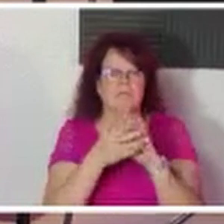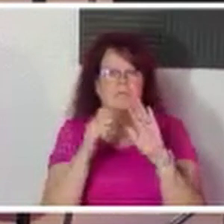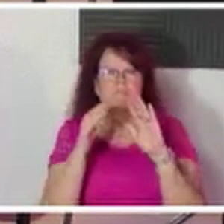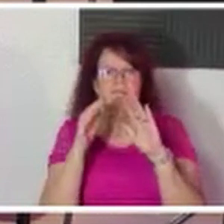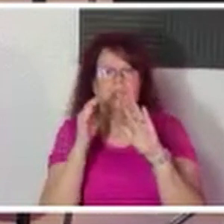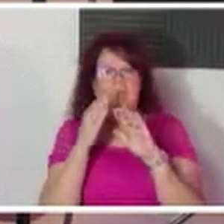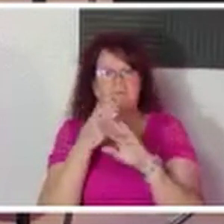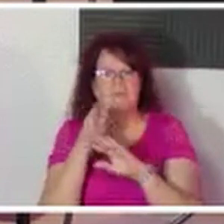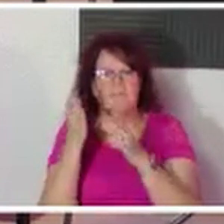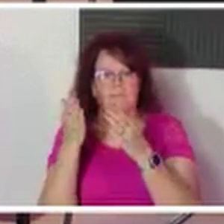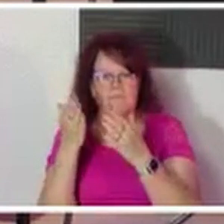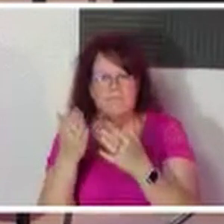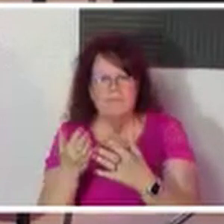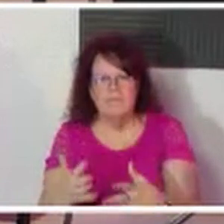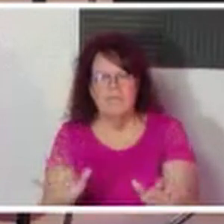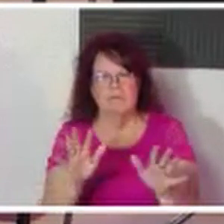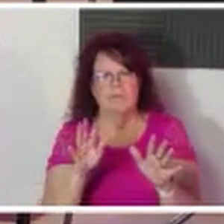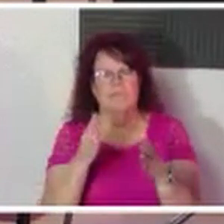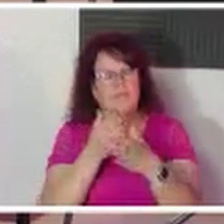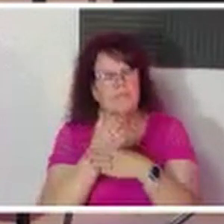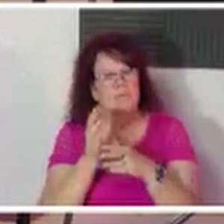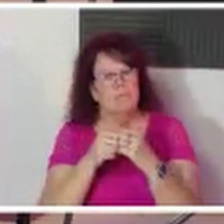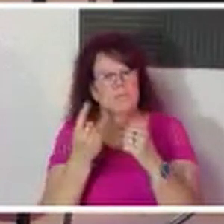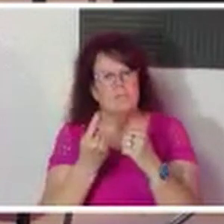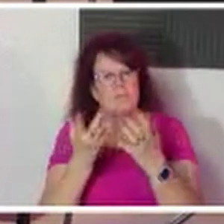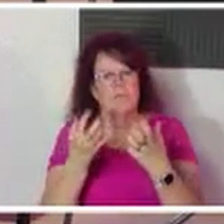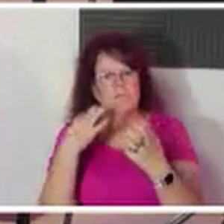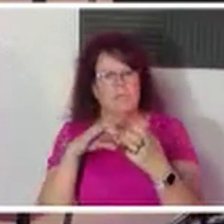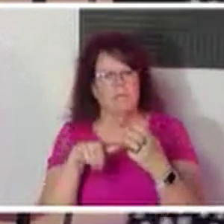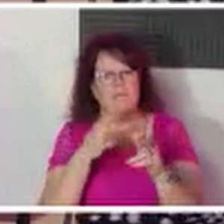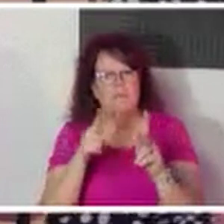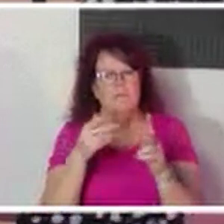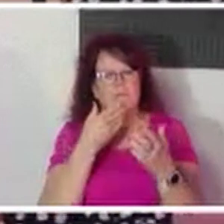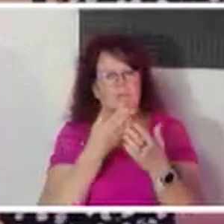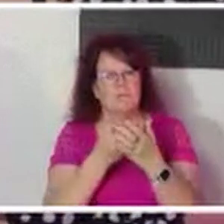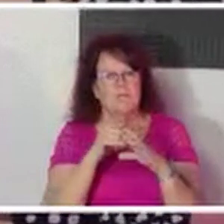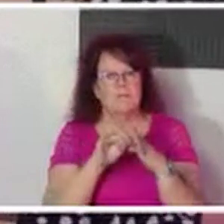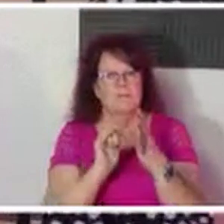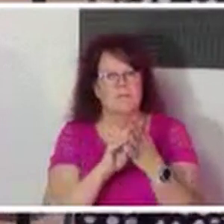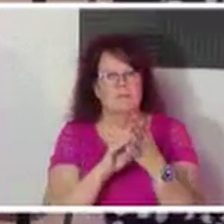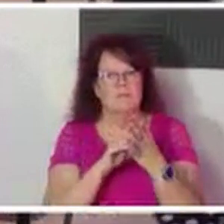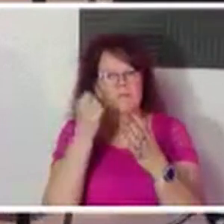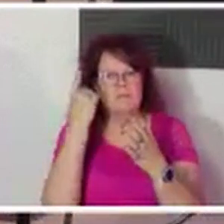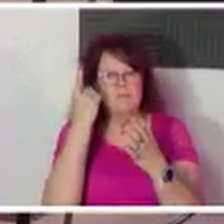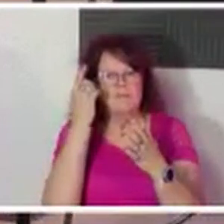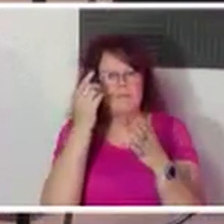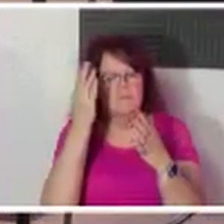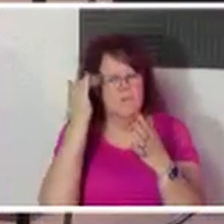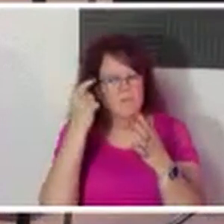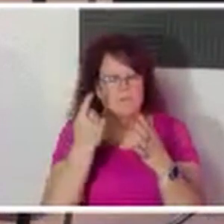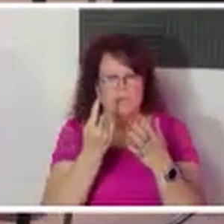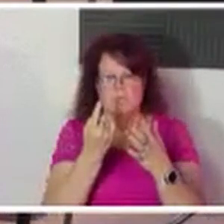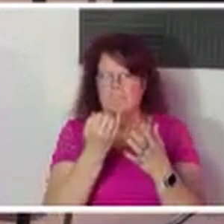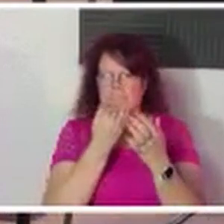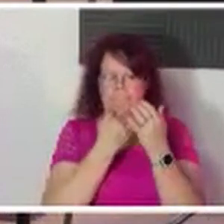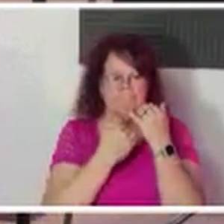others and potentially benefiting others and the common good in that. And understanding why something is wrong, not just as